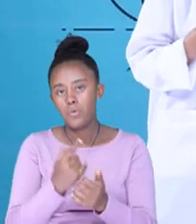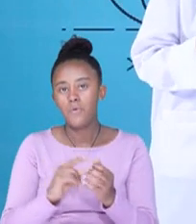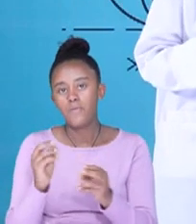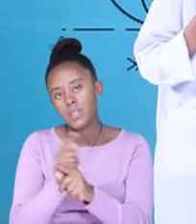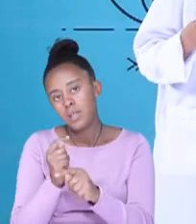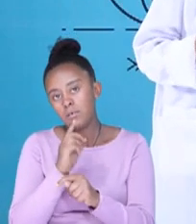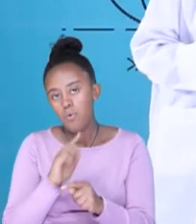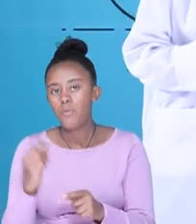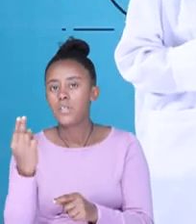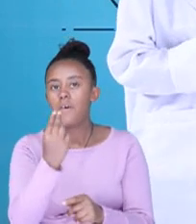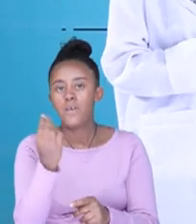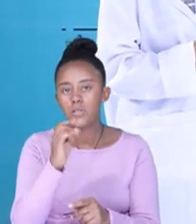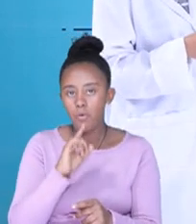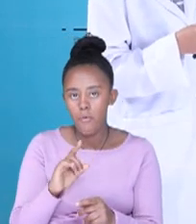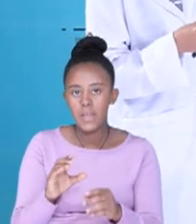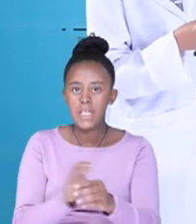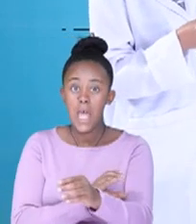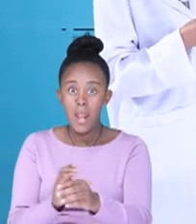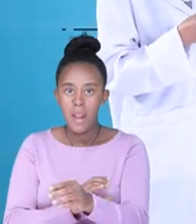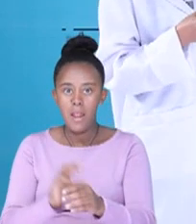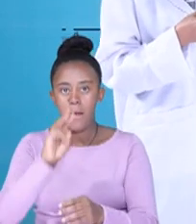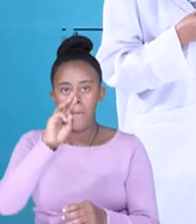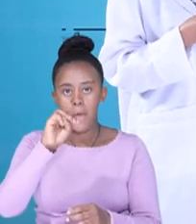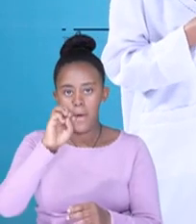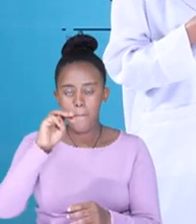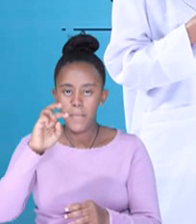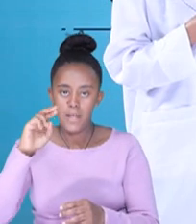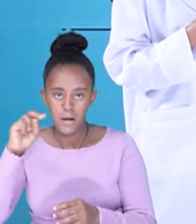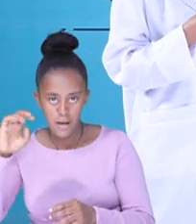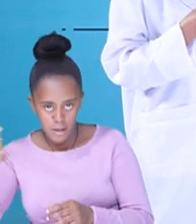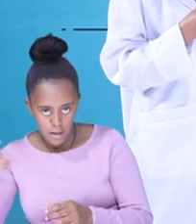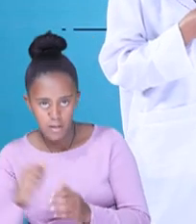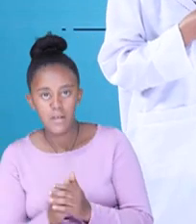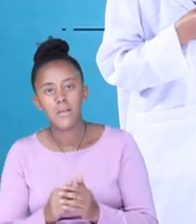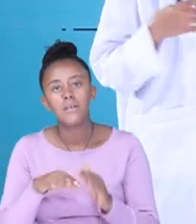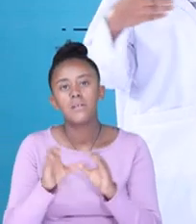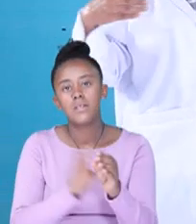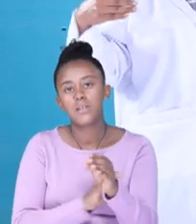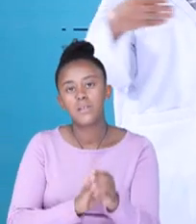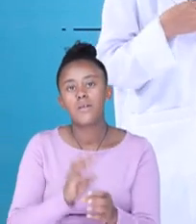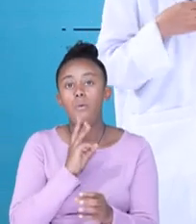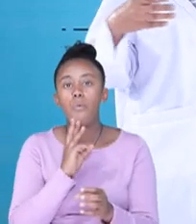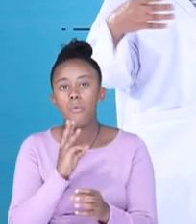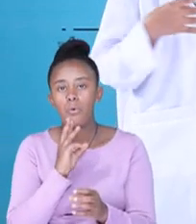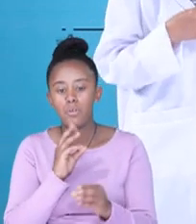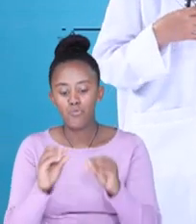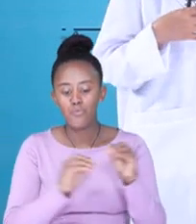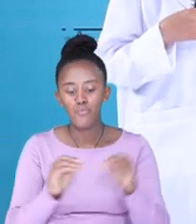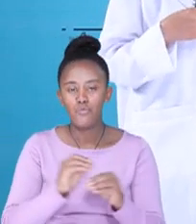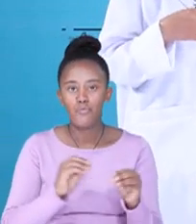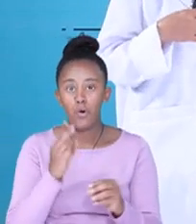action or the function of cell membrane in cell, water can move in both